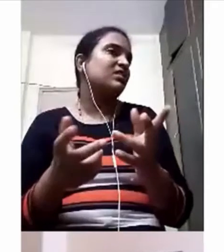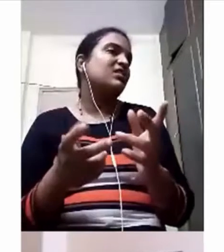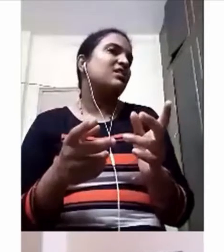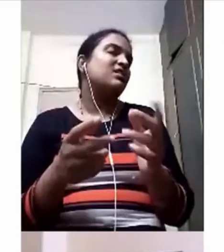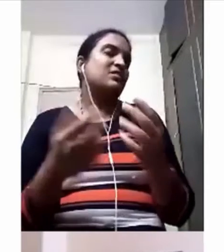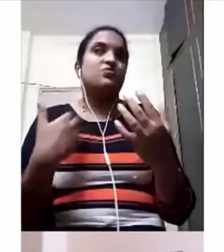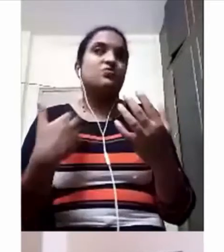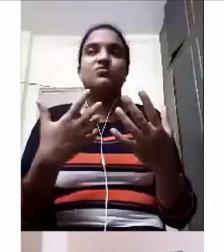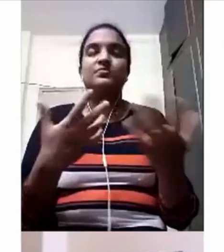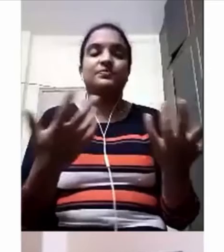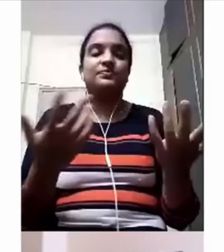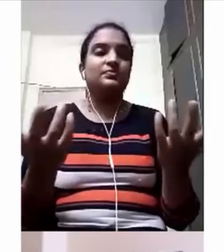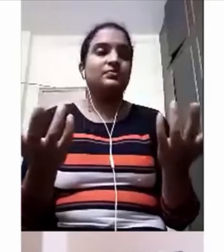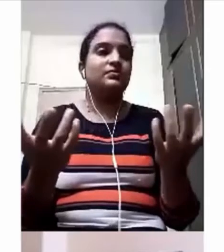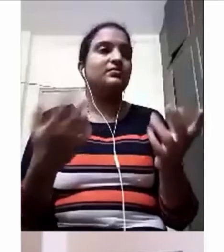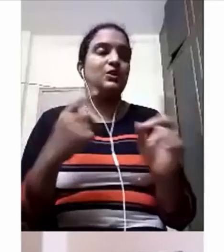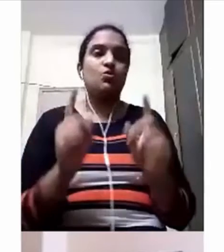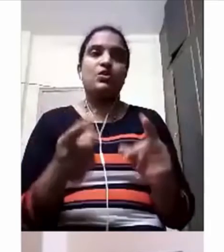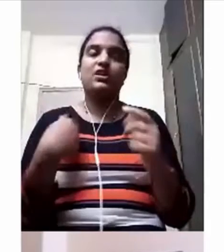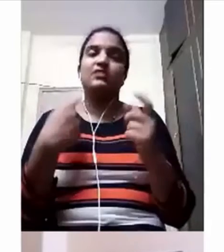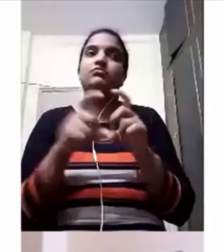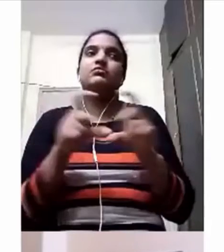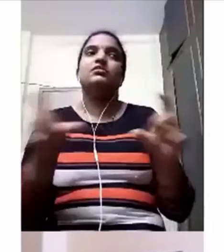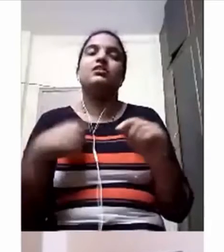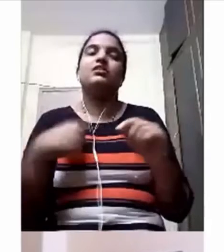to clarify some things.